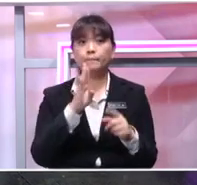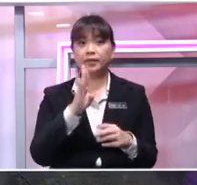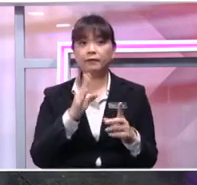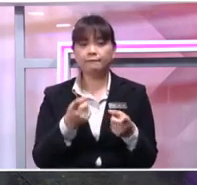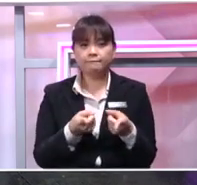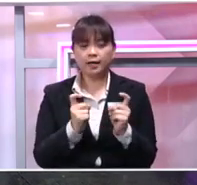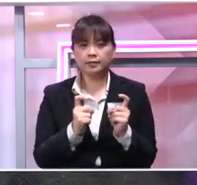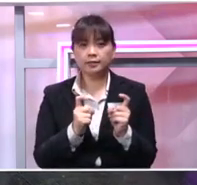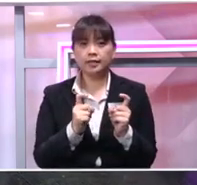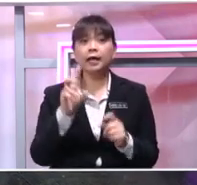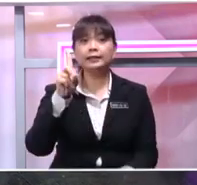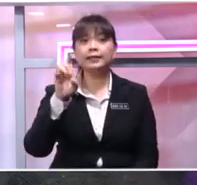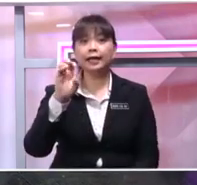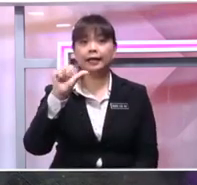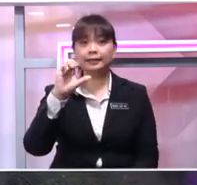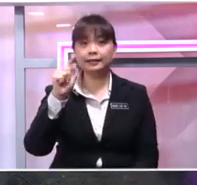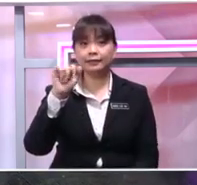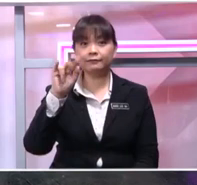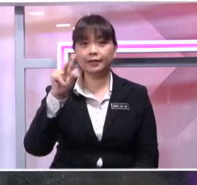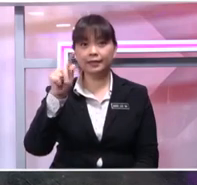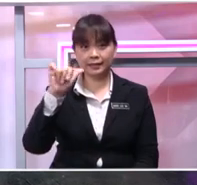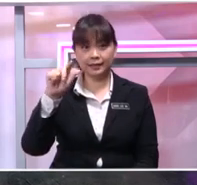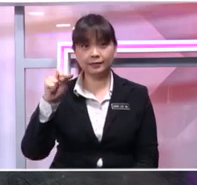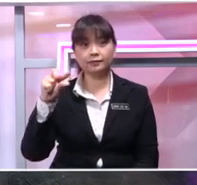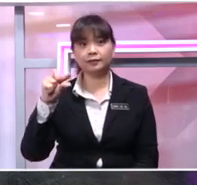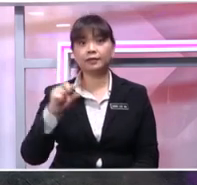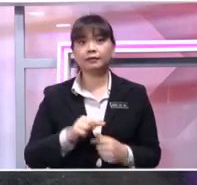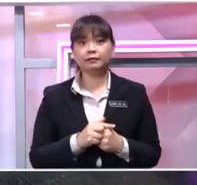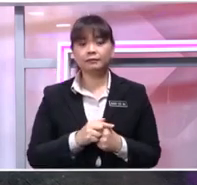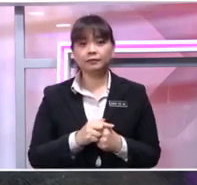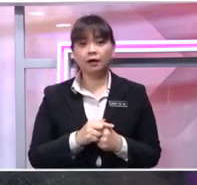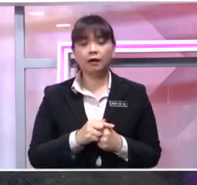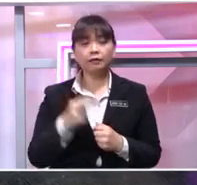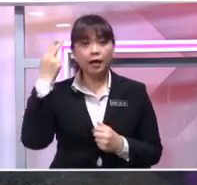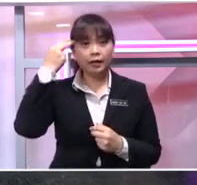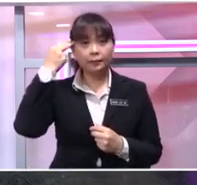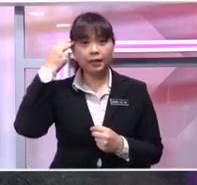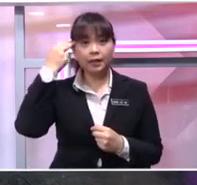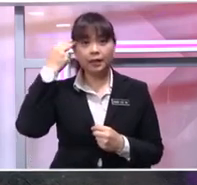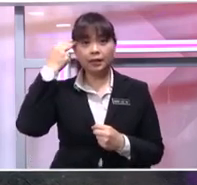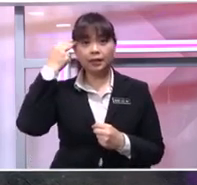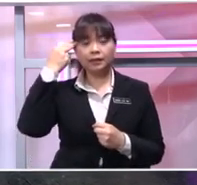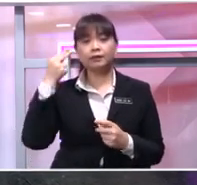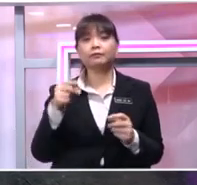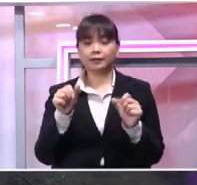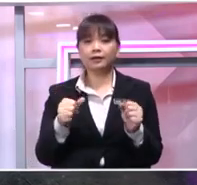Deactivating. Come on. Okay. Pazrina again, is it? Or Hakimi? Can we do it one more time?